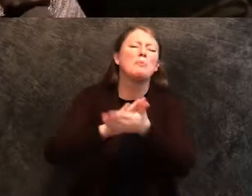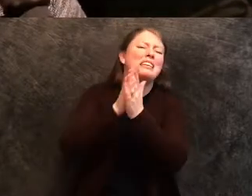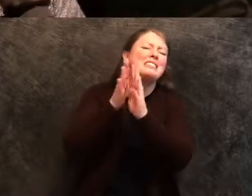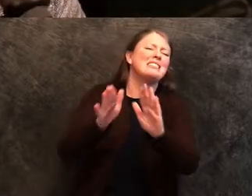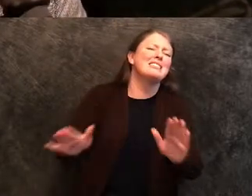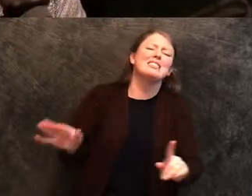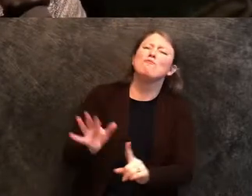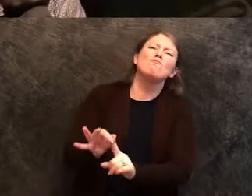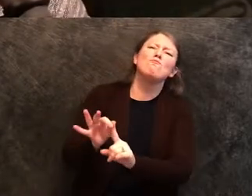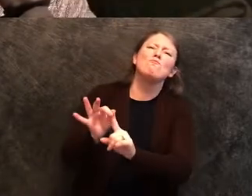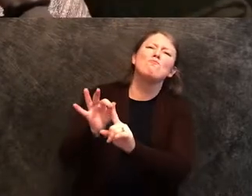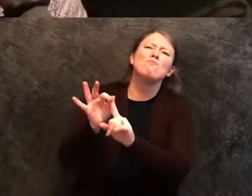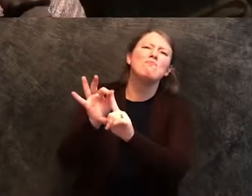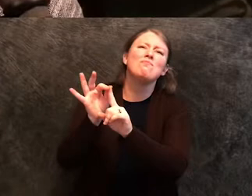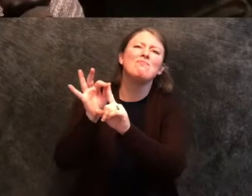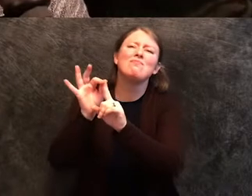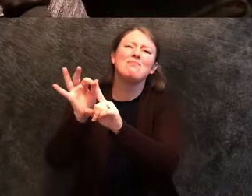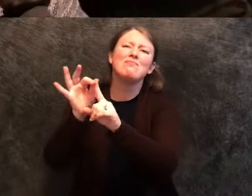other